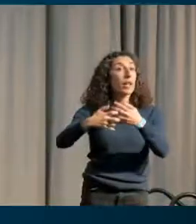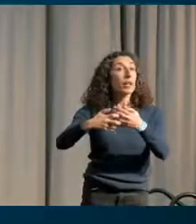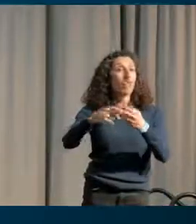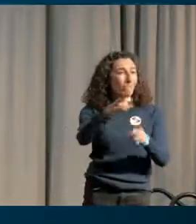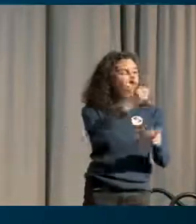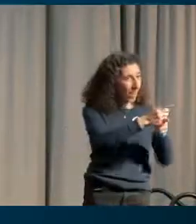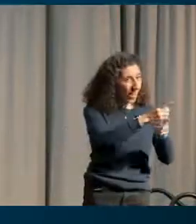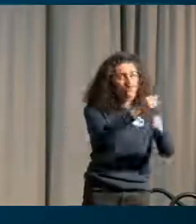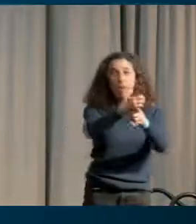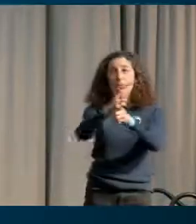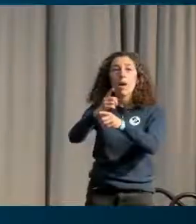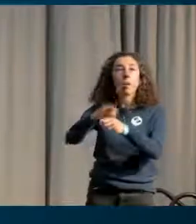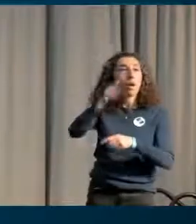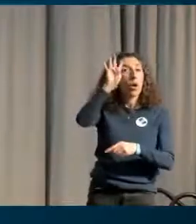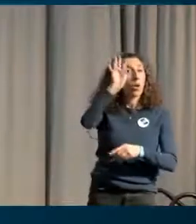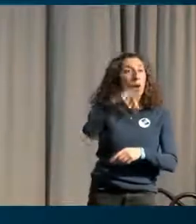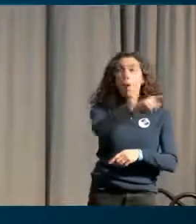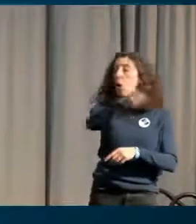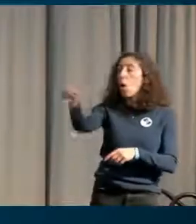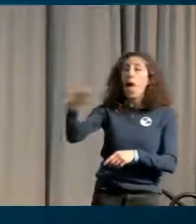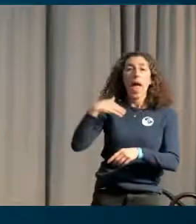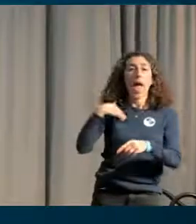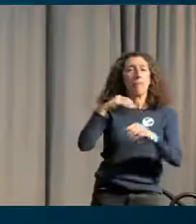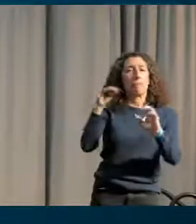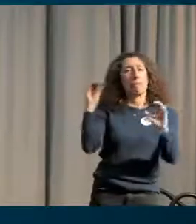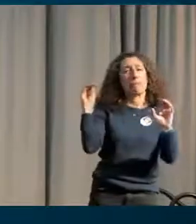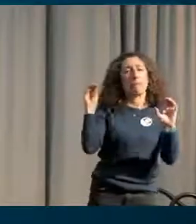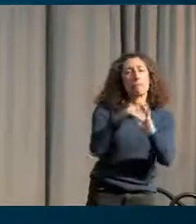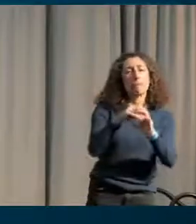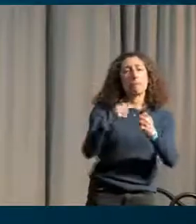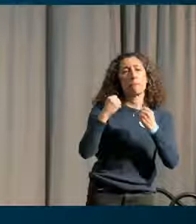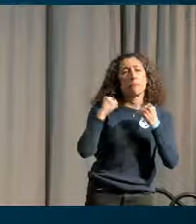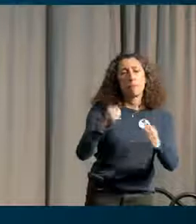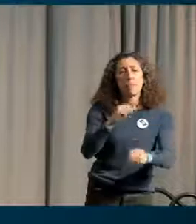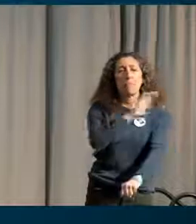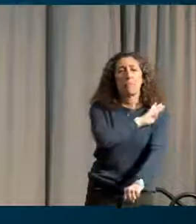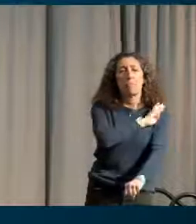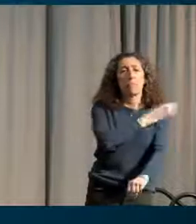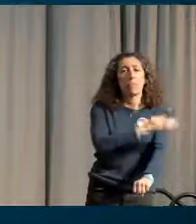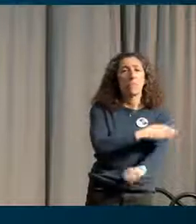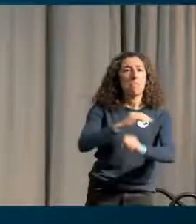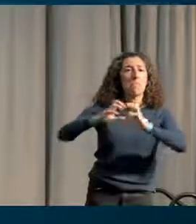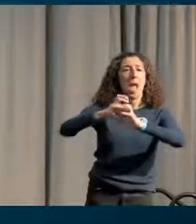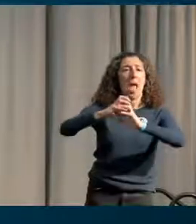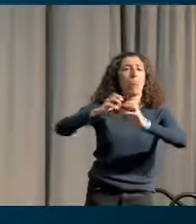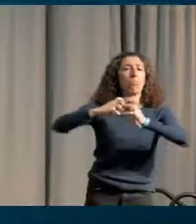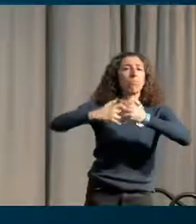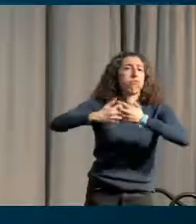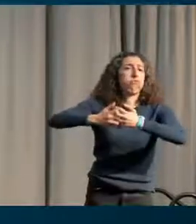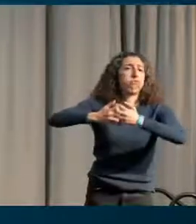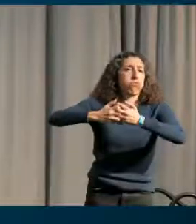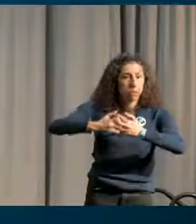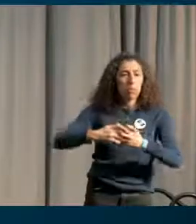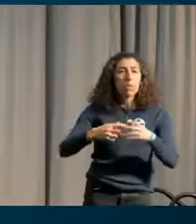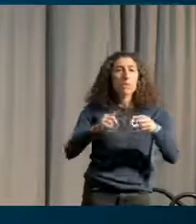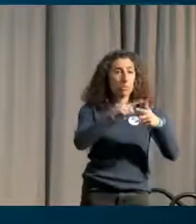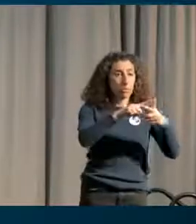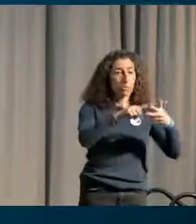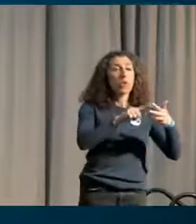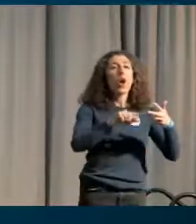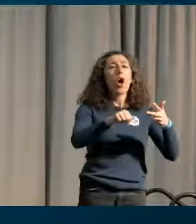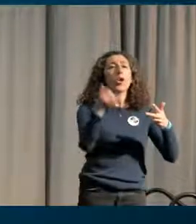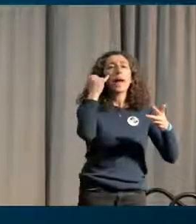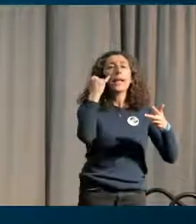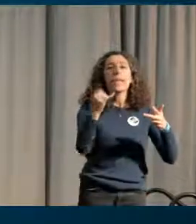today have powerful engines to help them fly really fast in the air. Any other ideas what helps things fly? My friend here, say it really